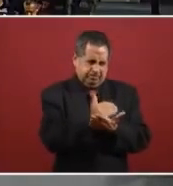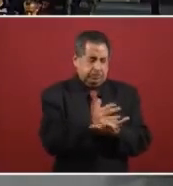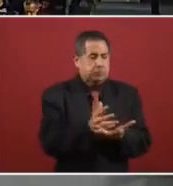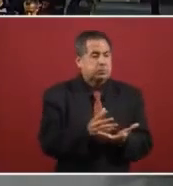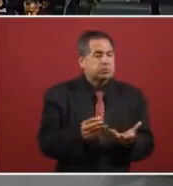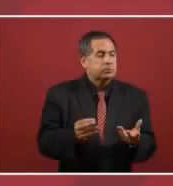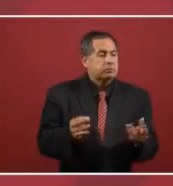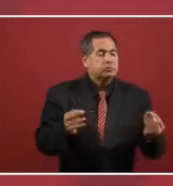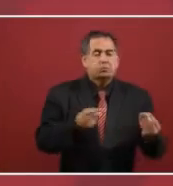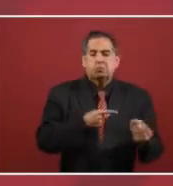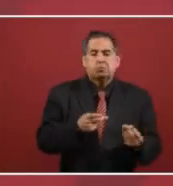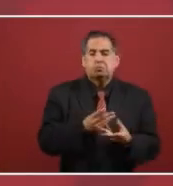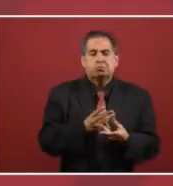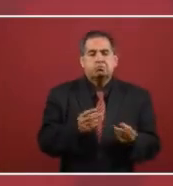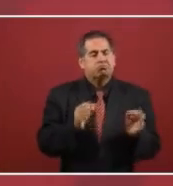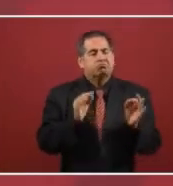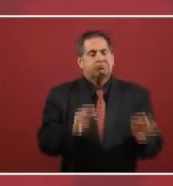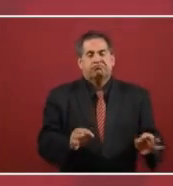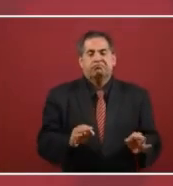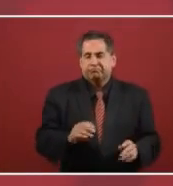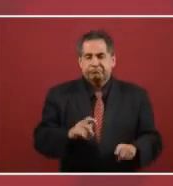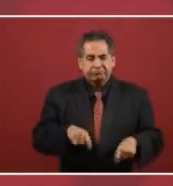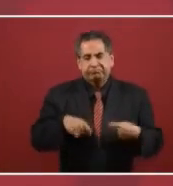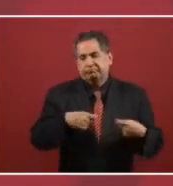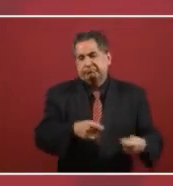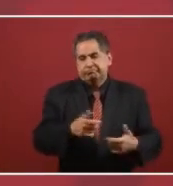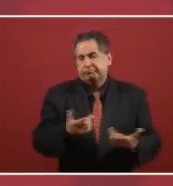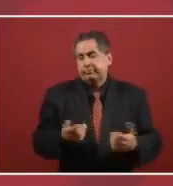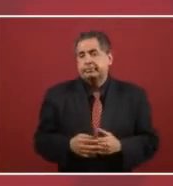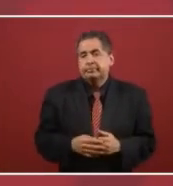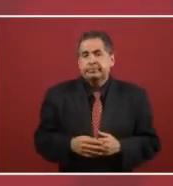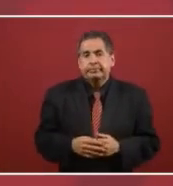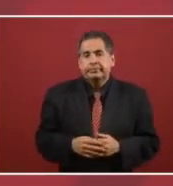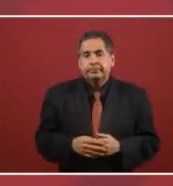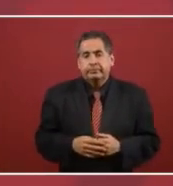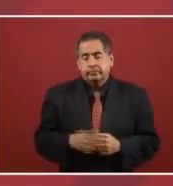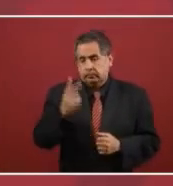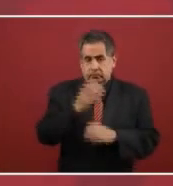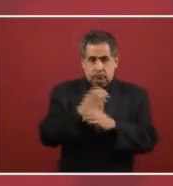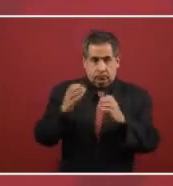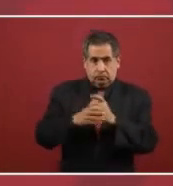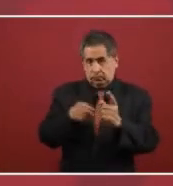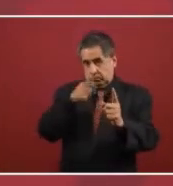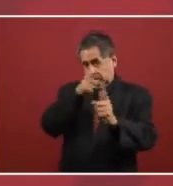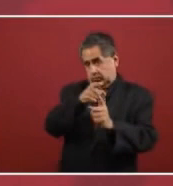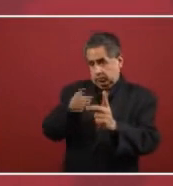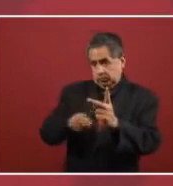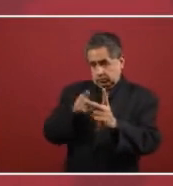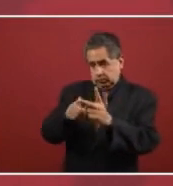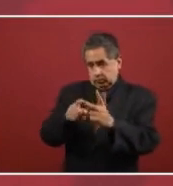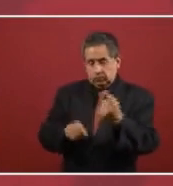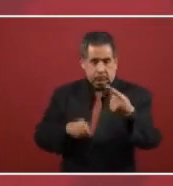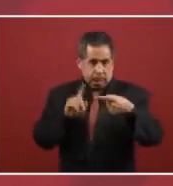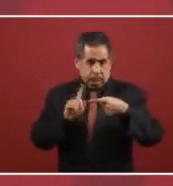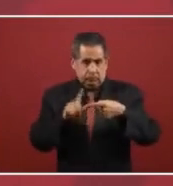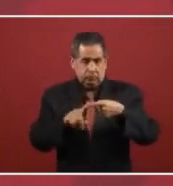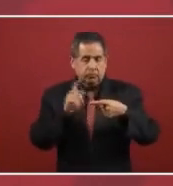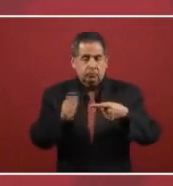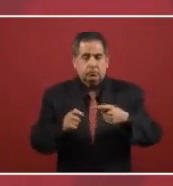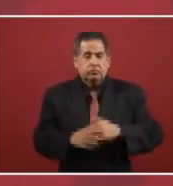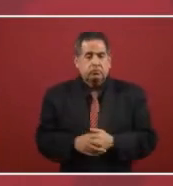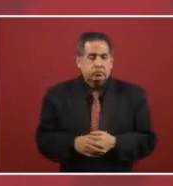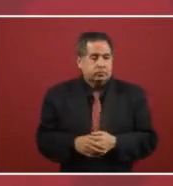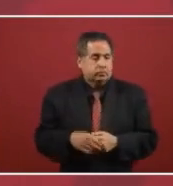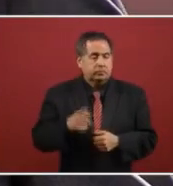Son dos cosas There's two matters, como estrategia like strategies del gobierno. of the government. First, Acabar